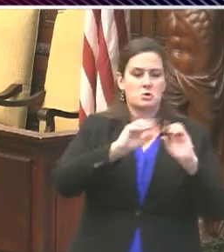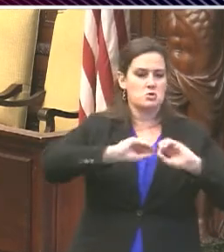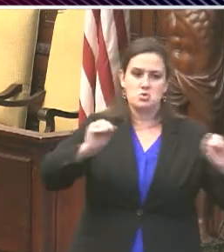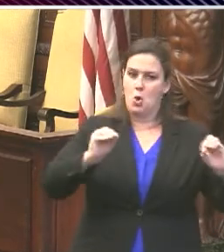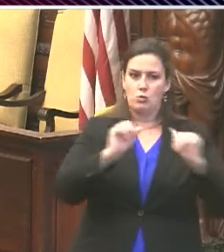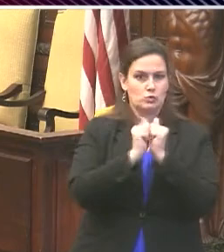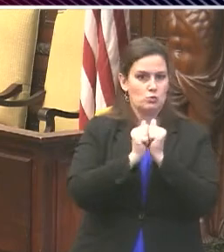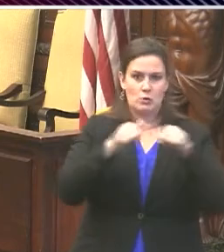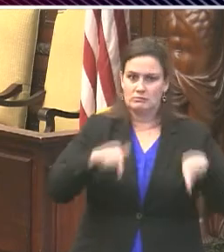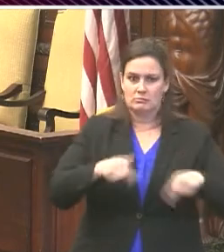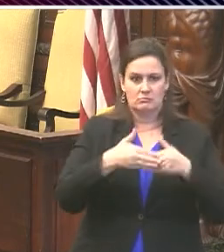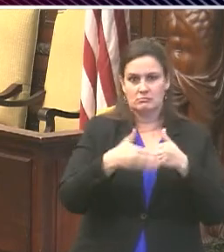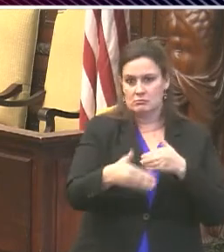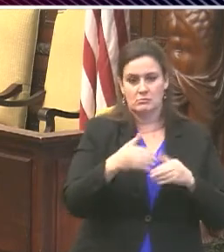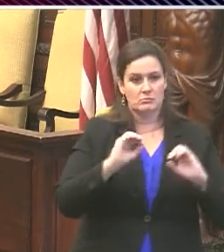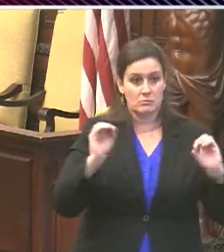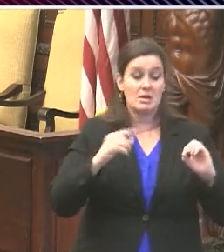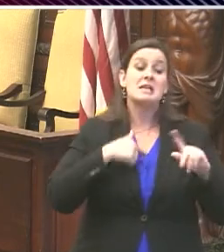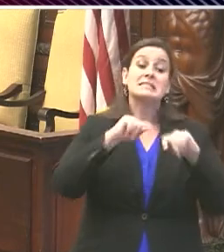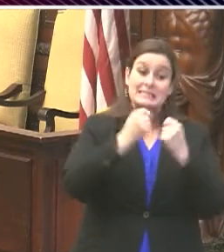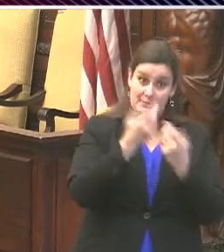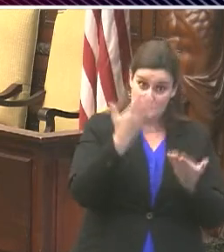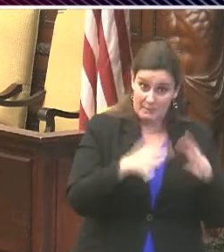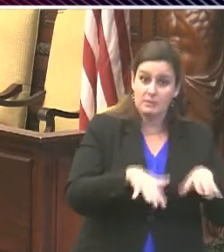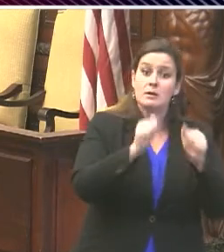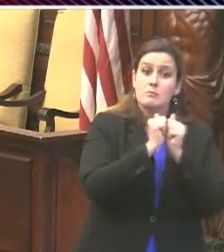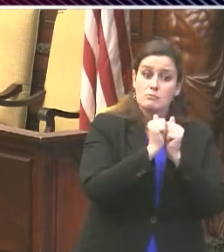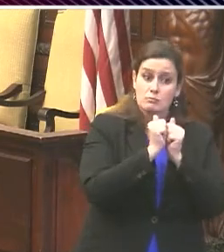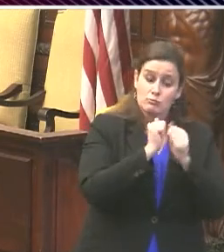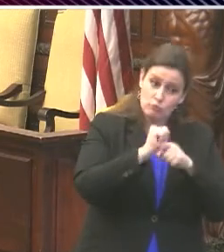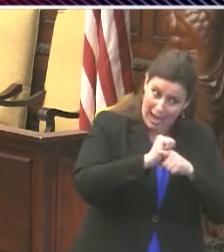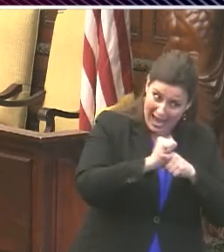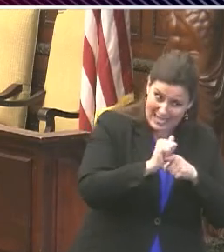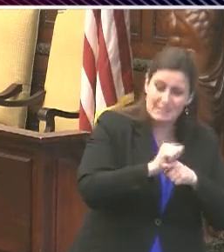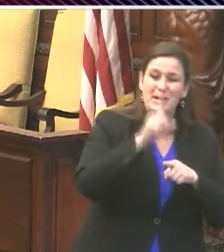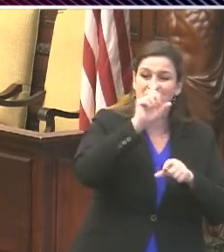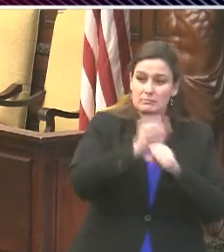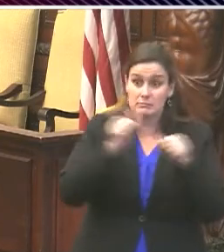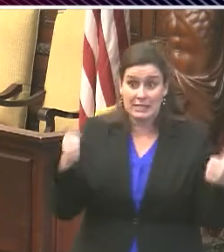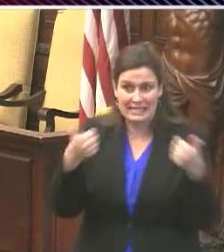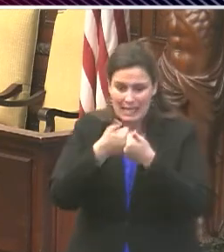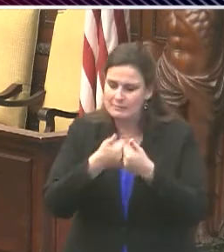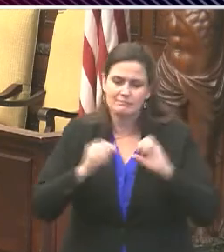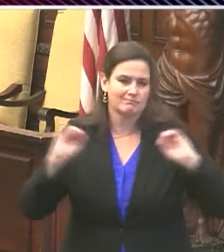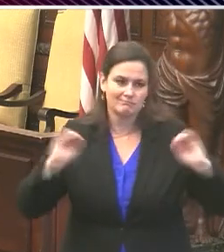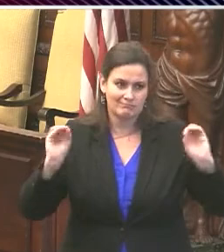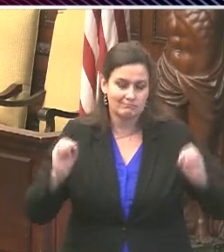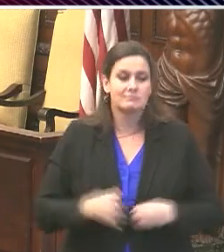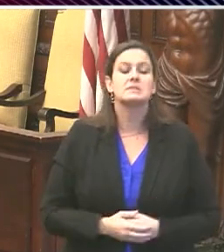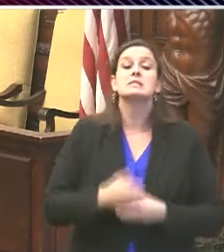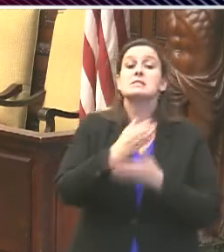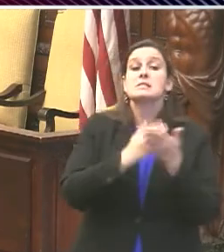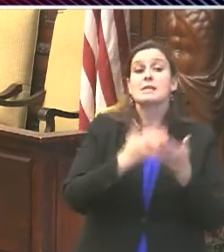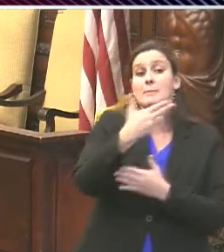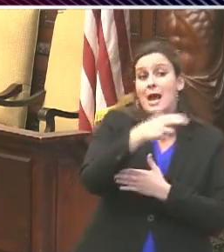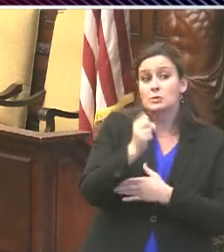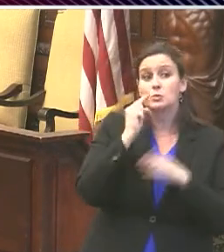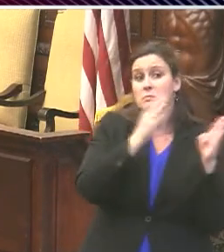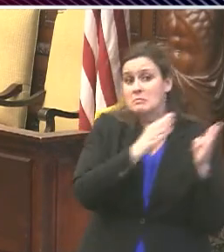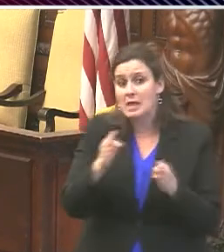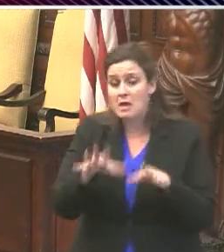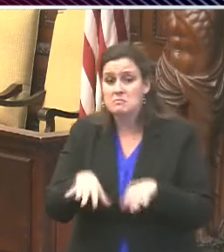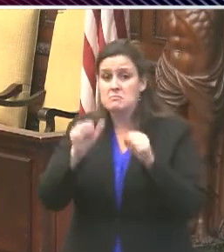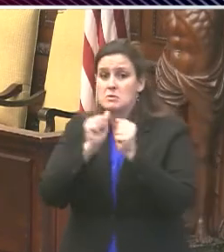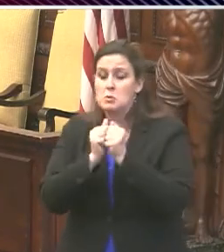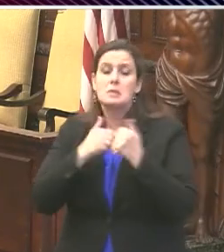sports. And their teams may be practicing and doing drills, but they're not going to be doing competitions. Maybe some high schools out there that are planning on doing competitive sports